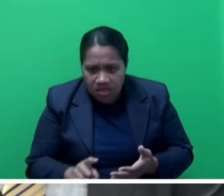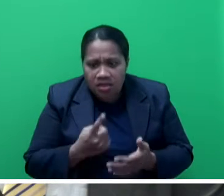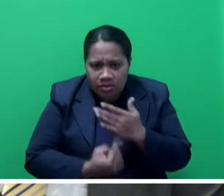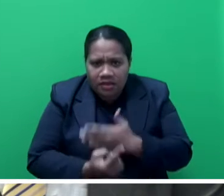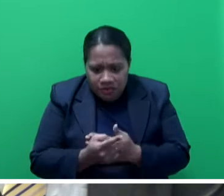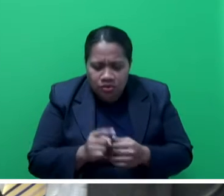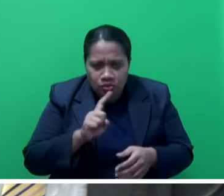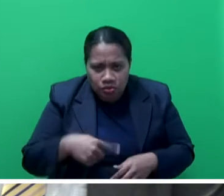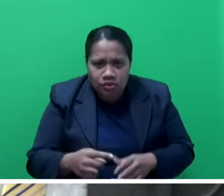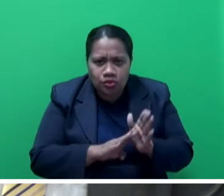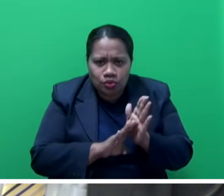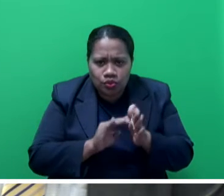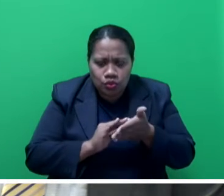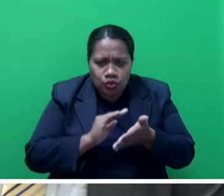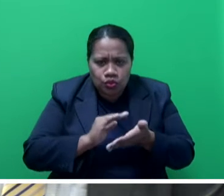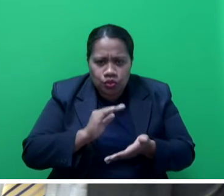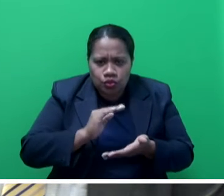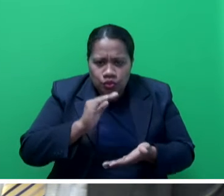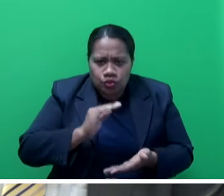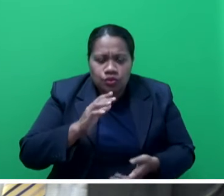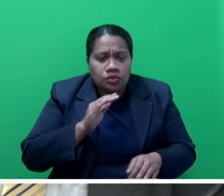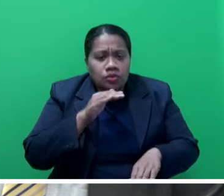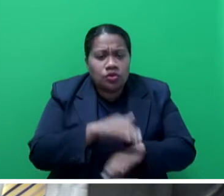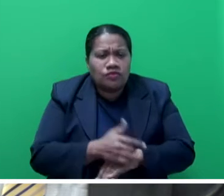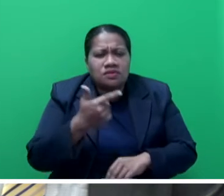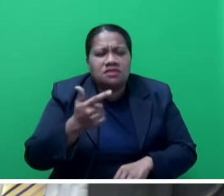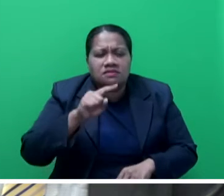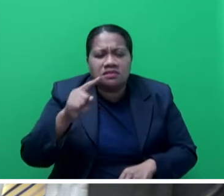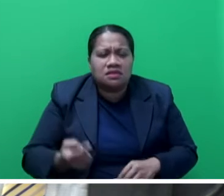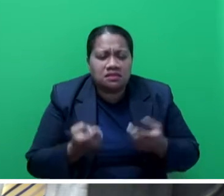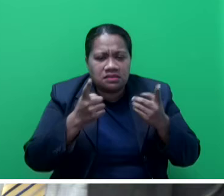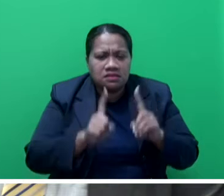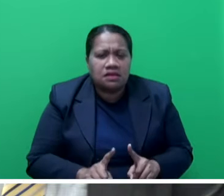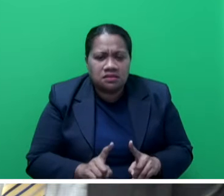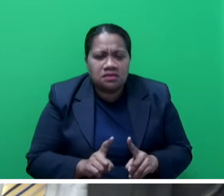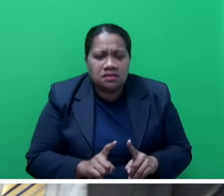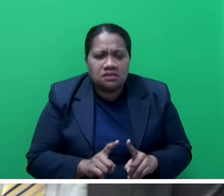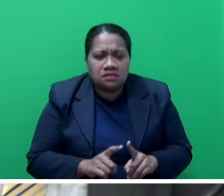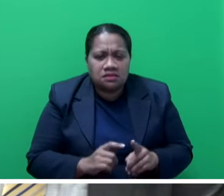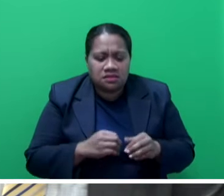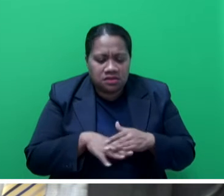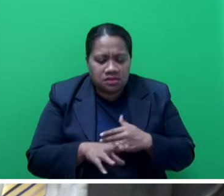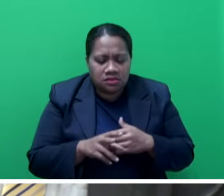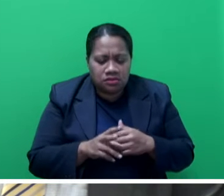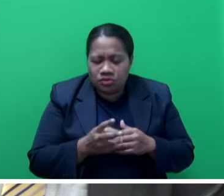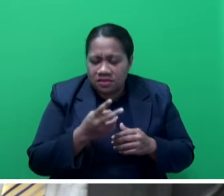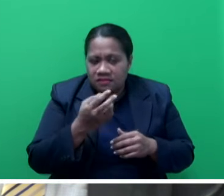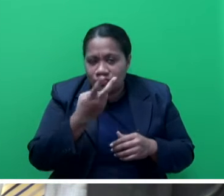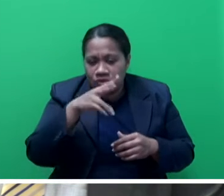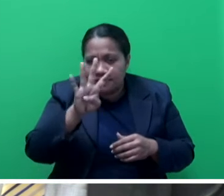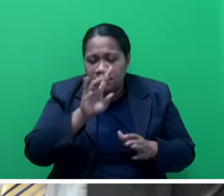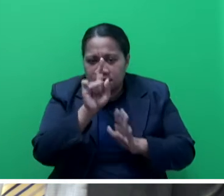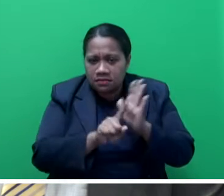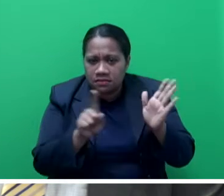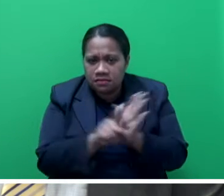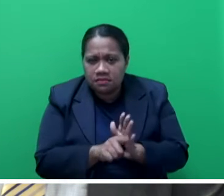almost 400,000 cases and over 7,000 deaths over 24 hours. Daily case numbers range from 300